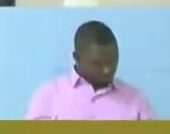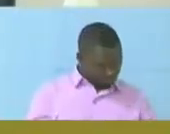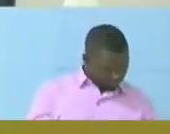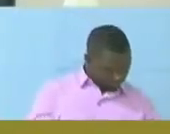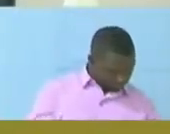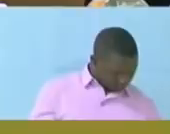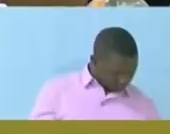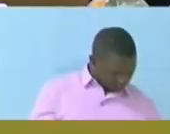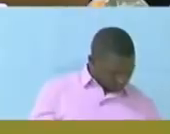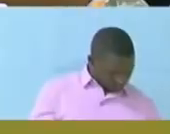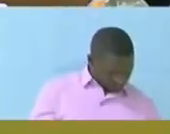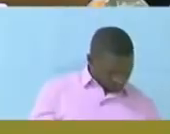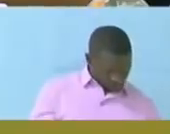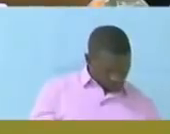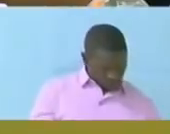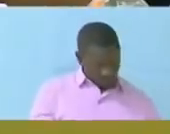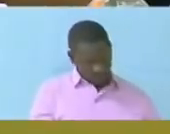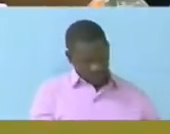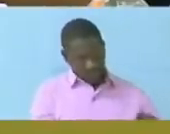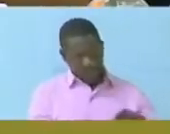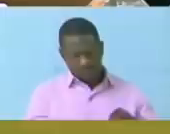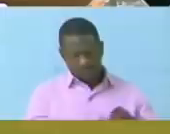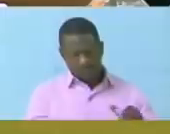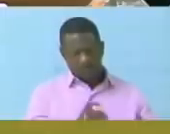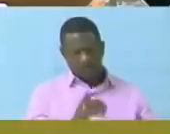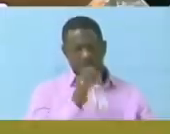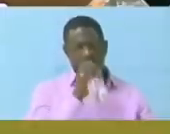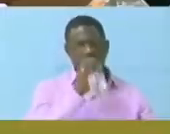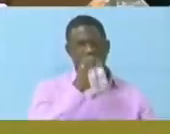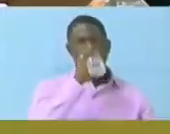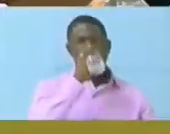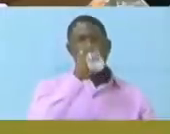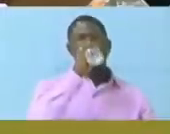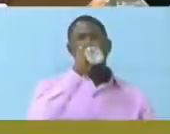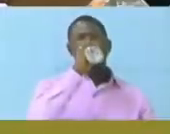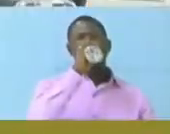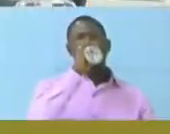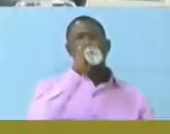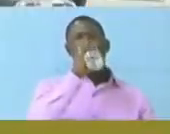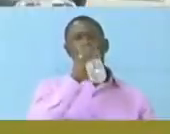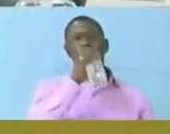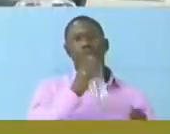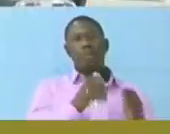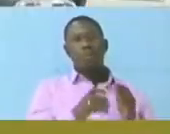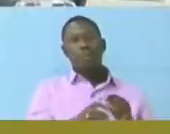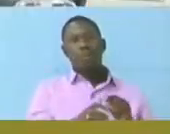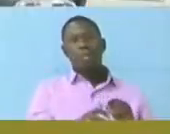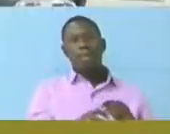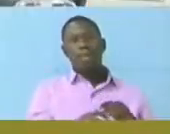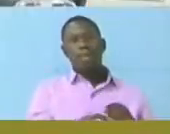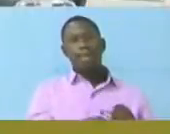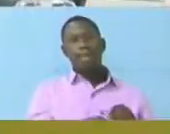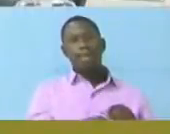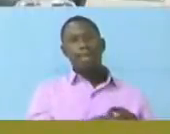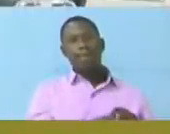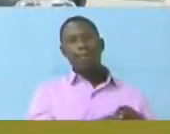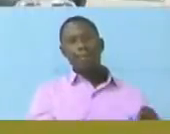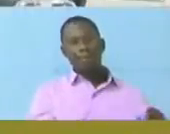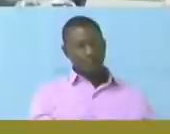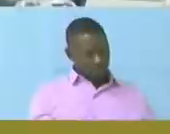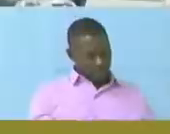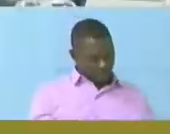one, each one has got them three subsections, one dealing with them the description of